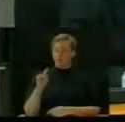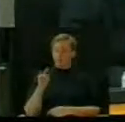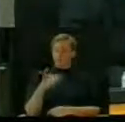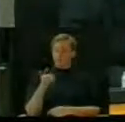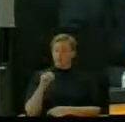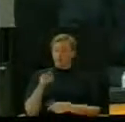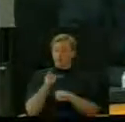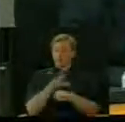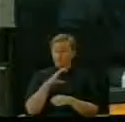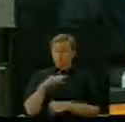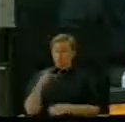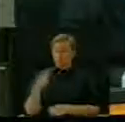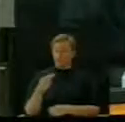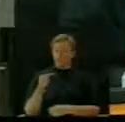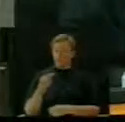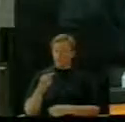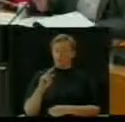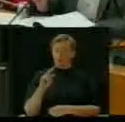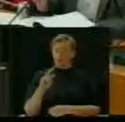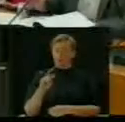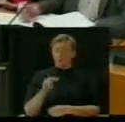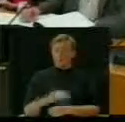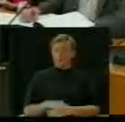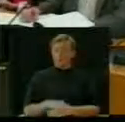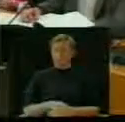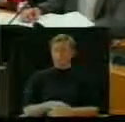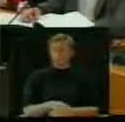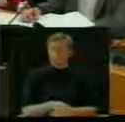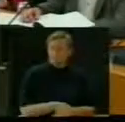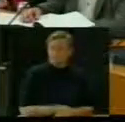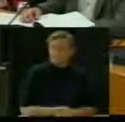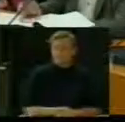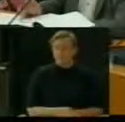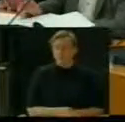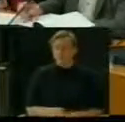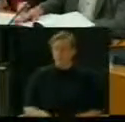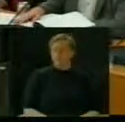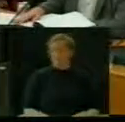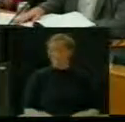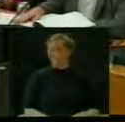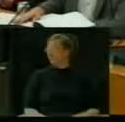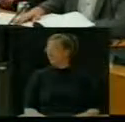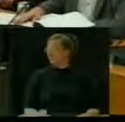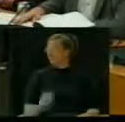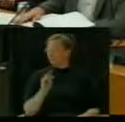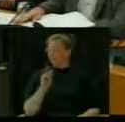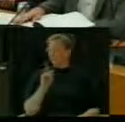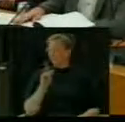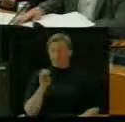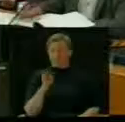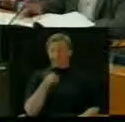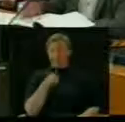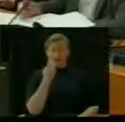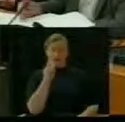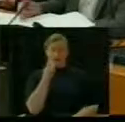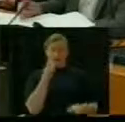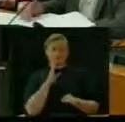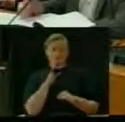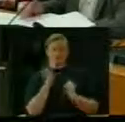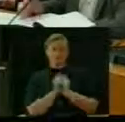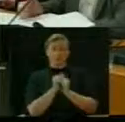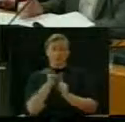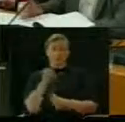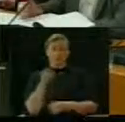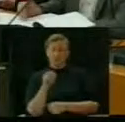Commissioner Lambert and Commissioner Harmon. Yeah. Mike, I just talked to